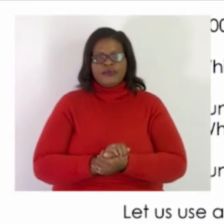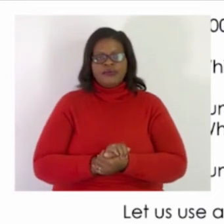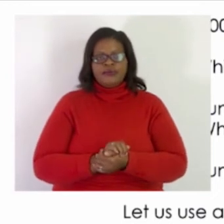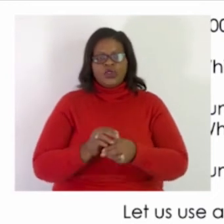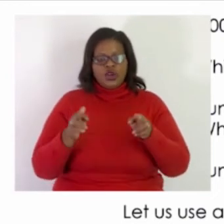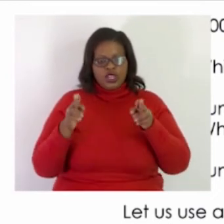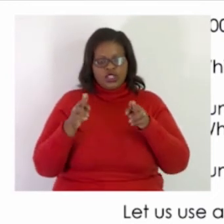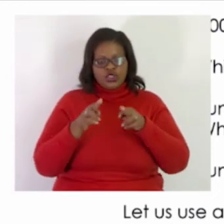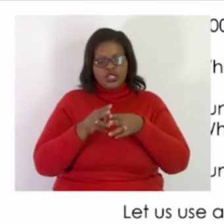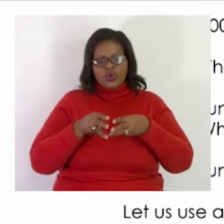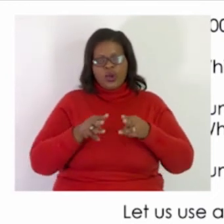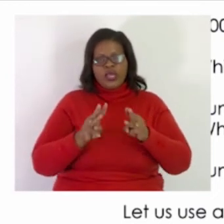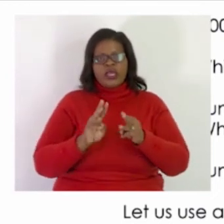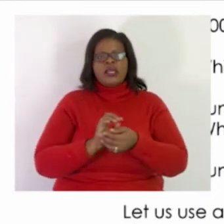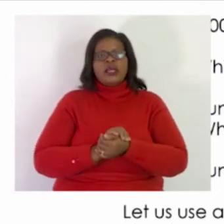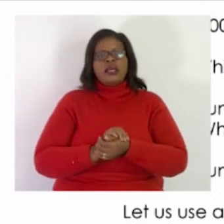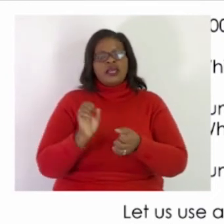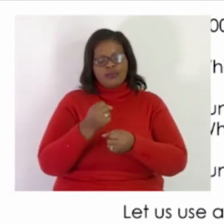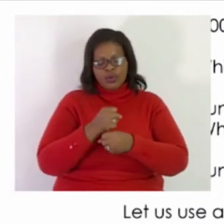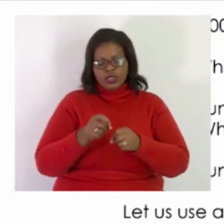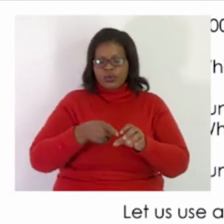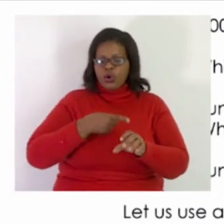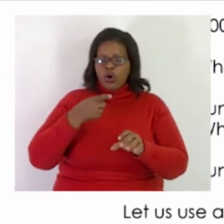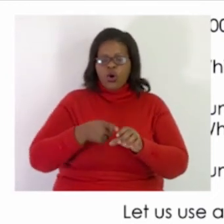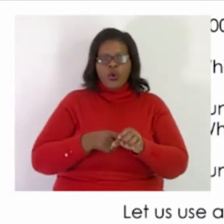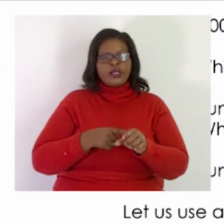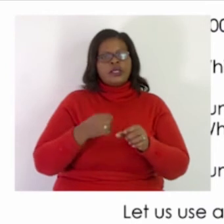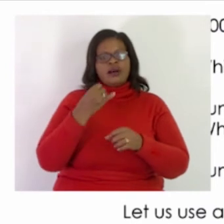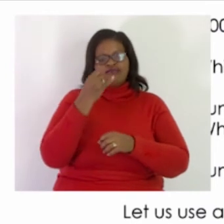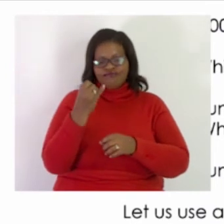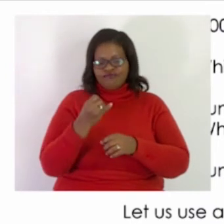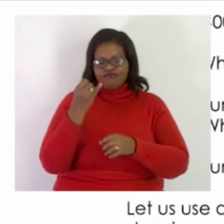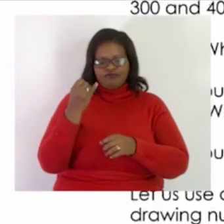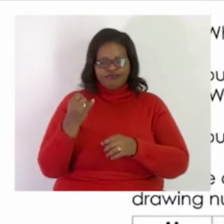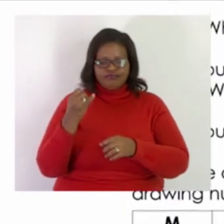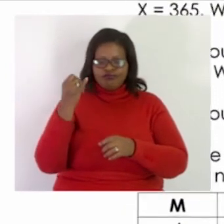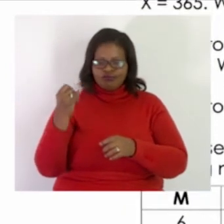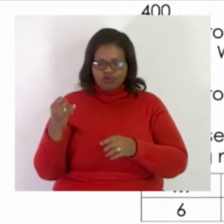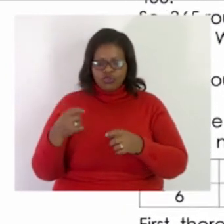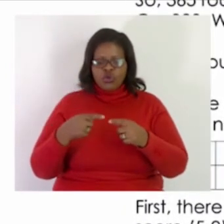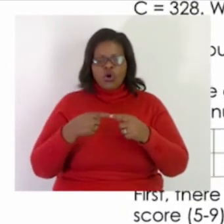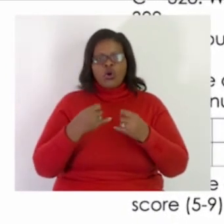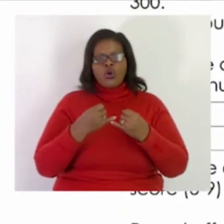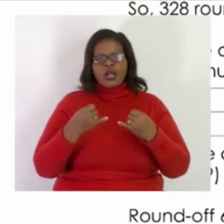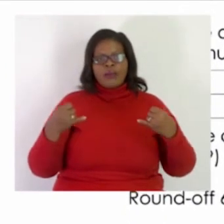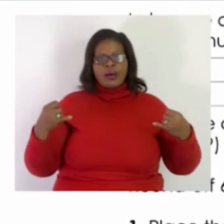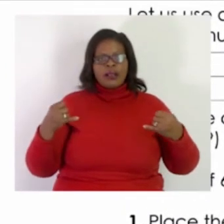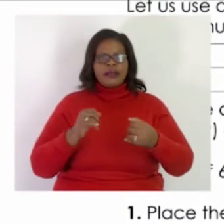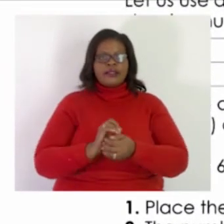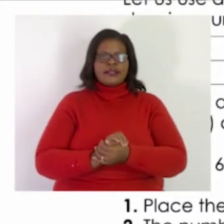shorter method because we cannot always be drawing number lines. So there is